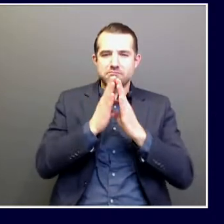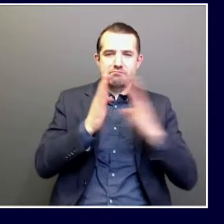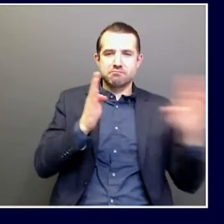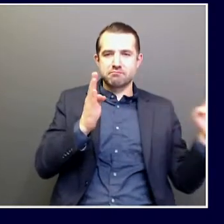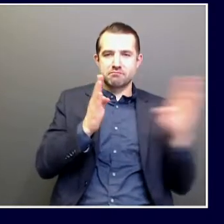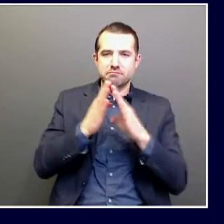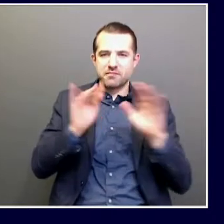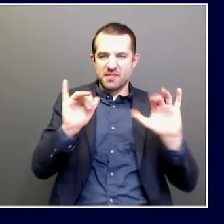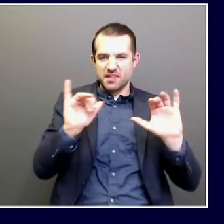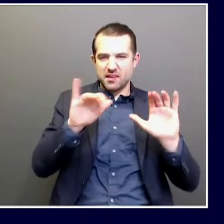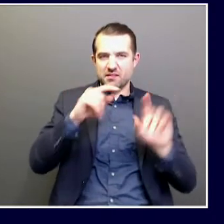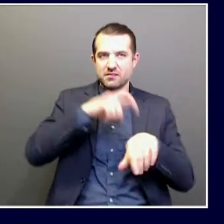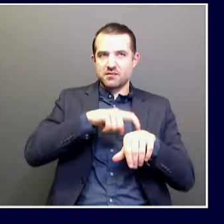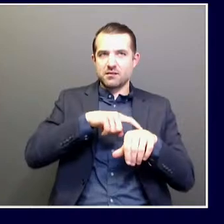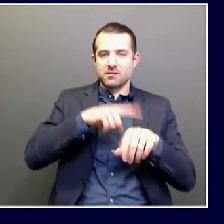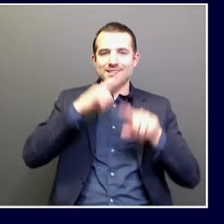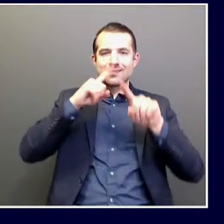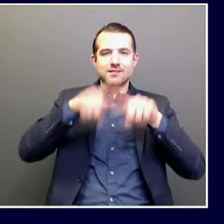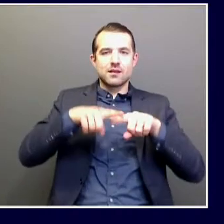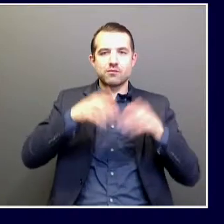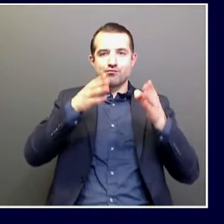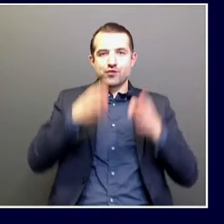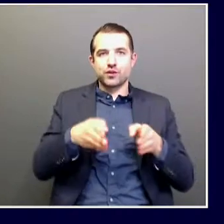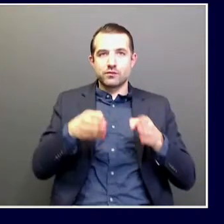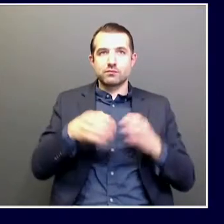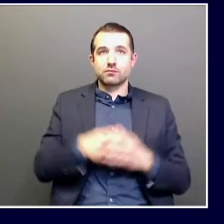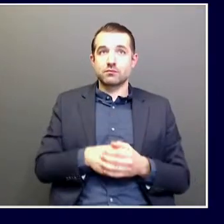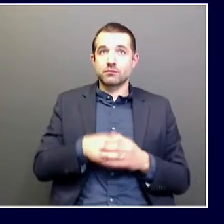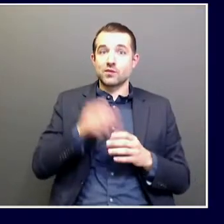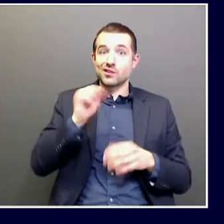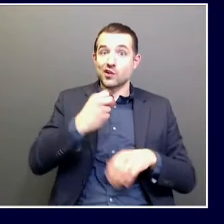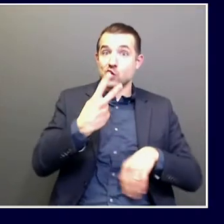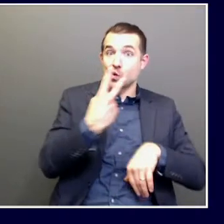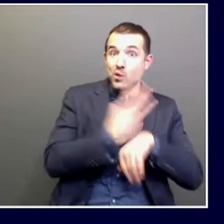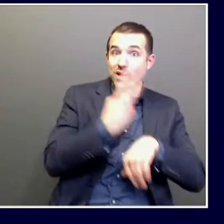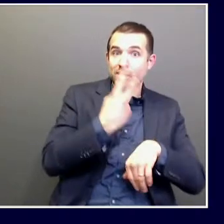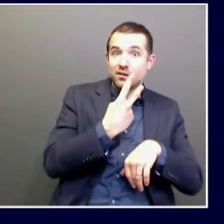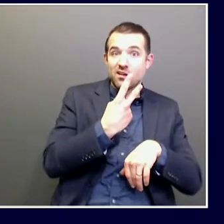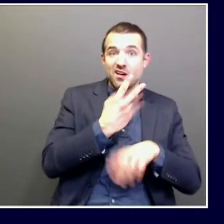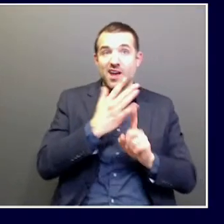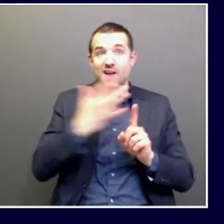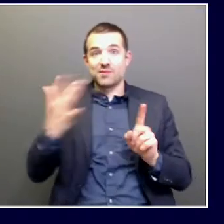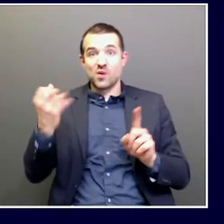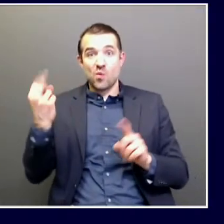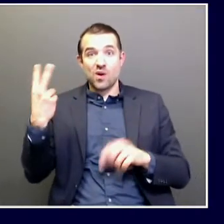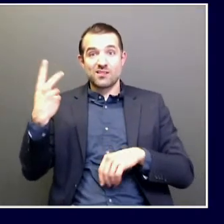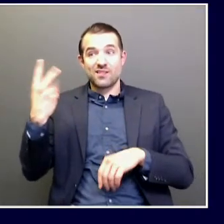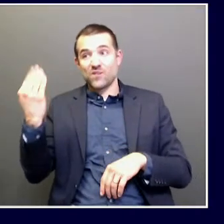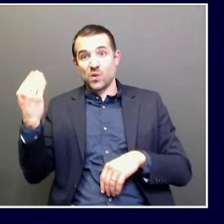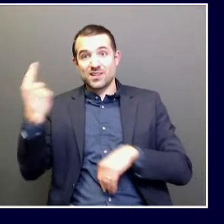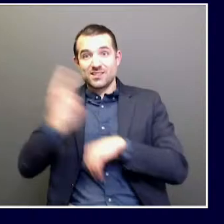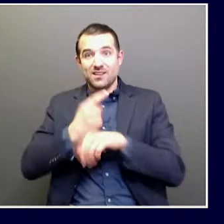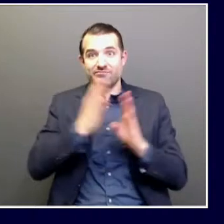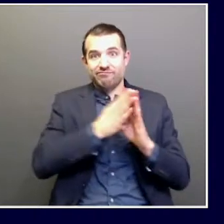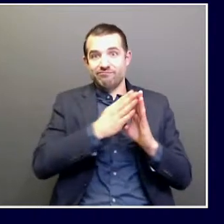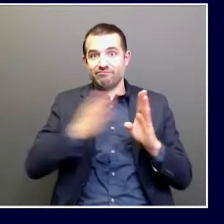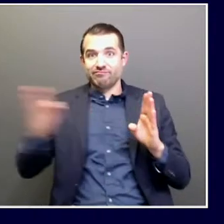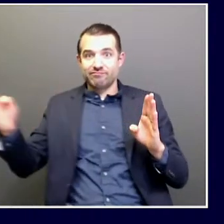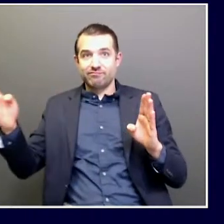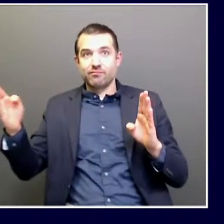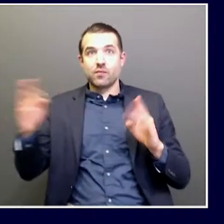2 days to about up to, in some cases, 12 to 14 days when symptoms can start